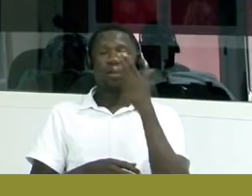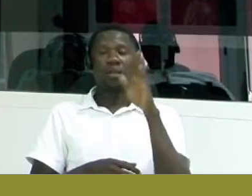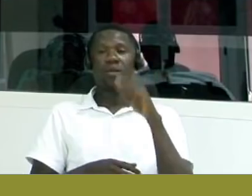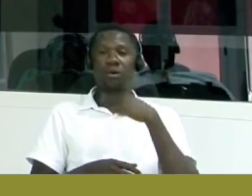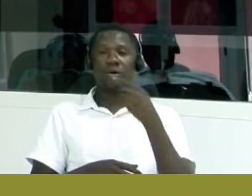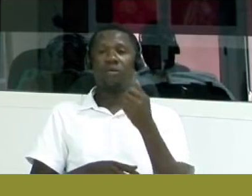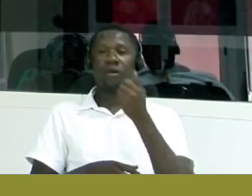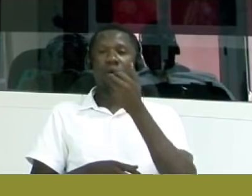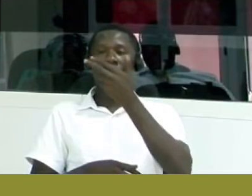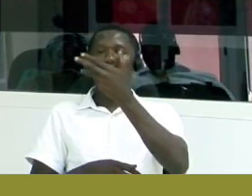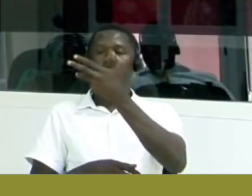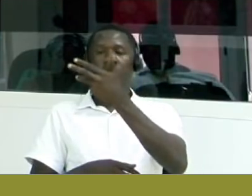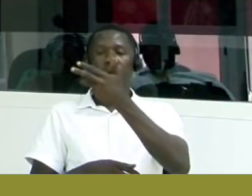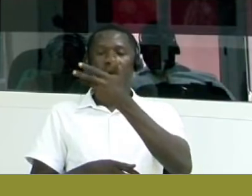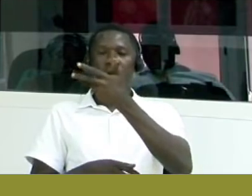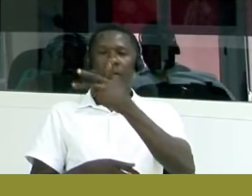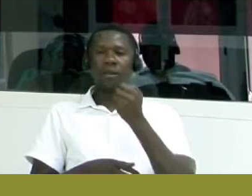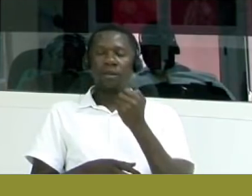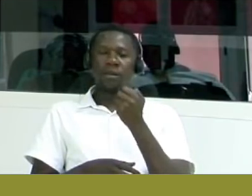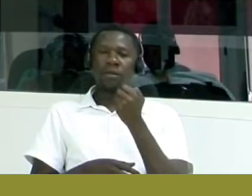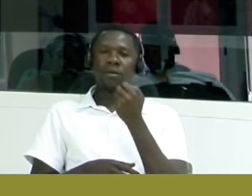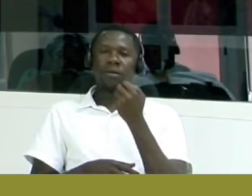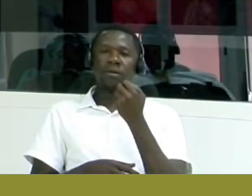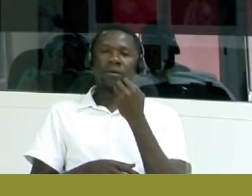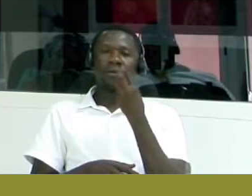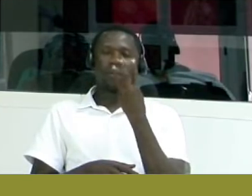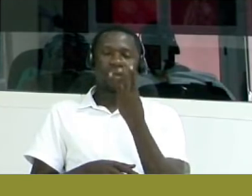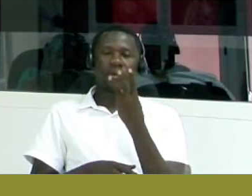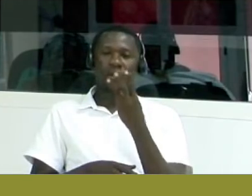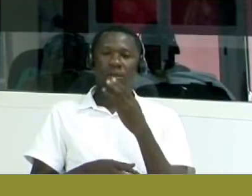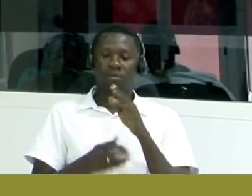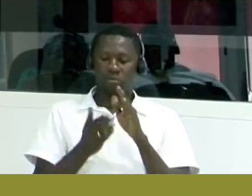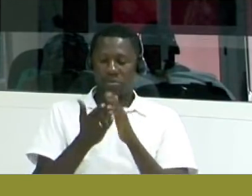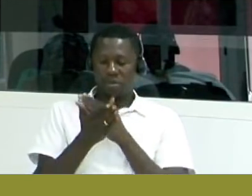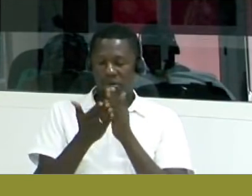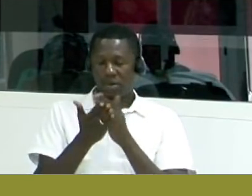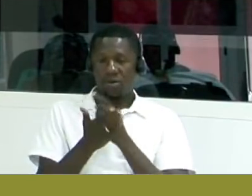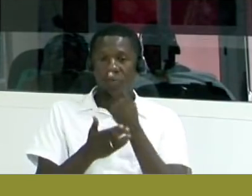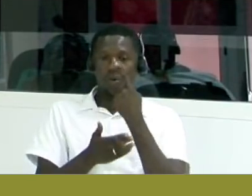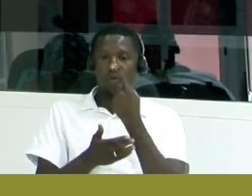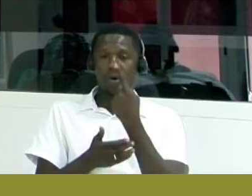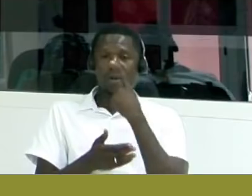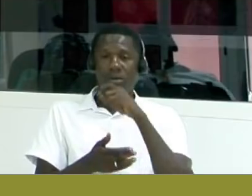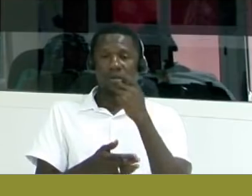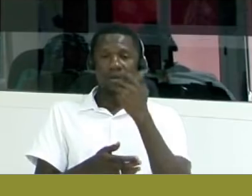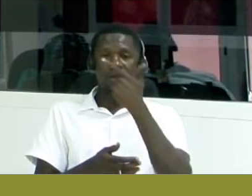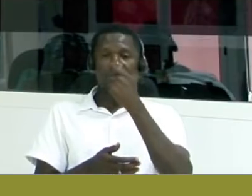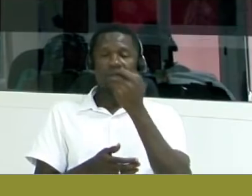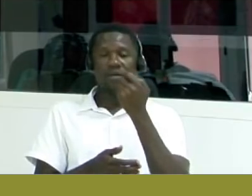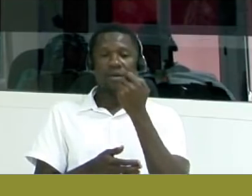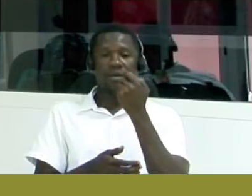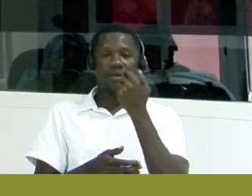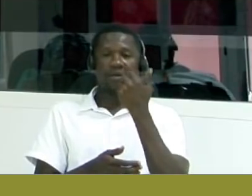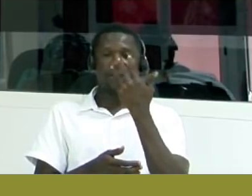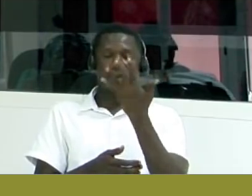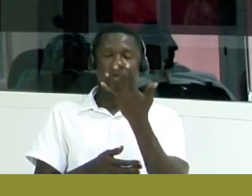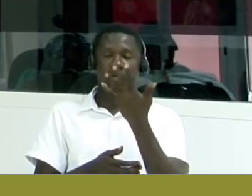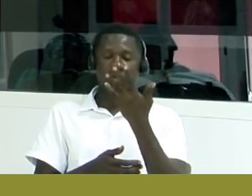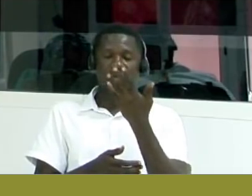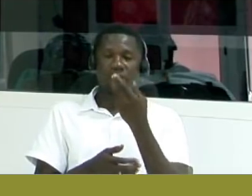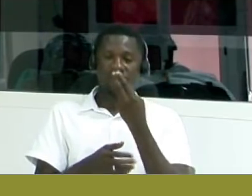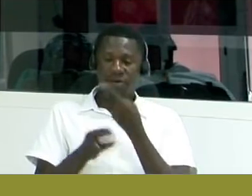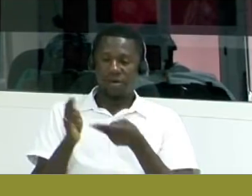83. It is page 175 of the report, and it was addressed to you.